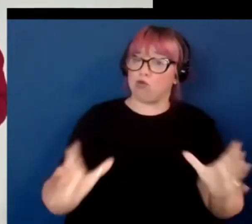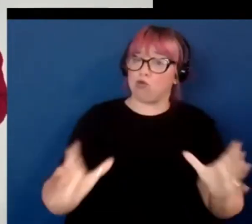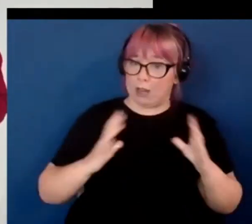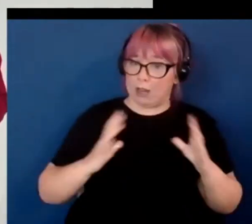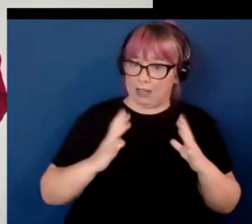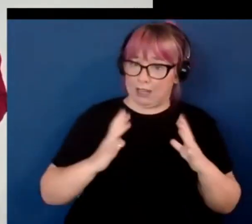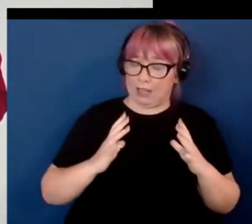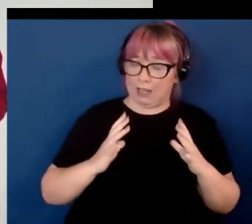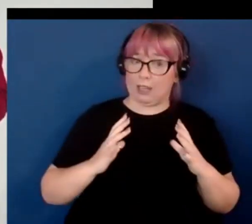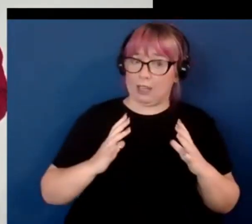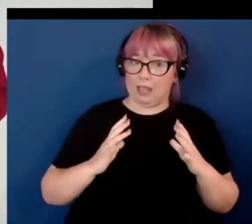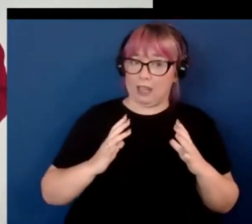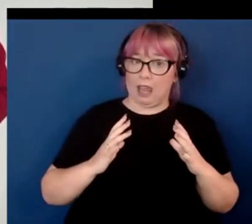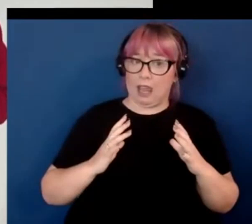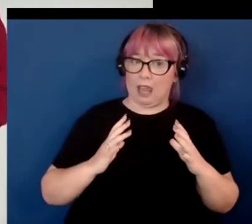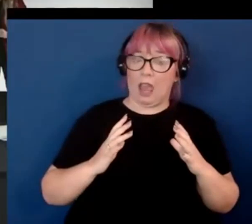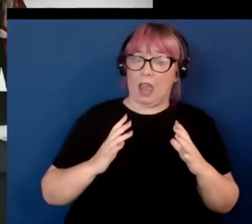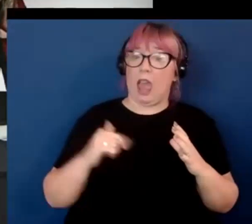using power.